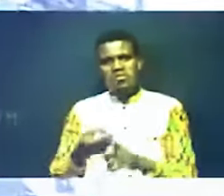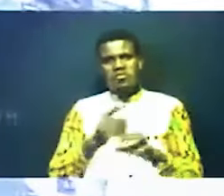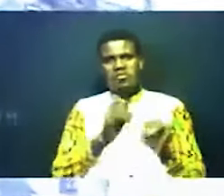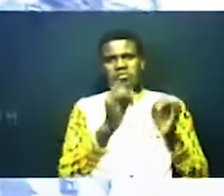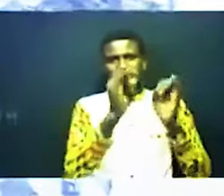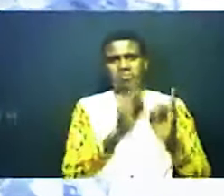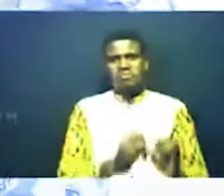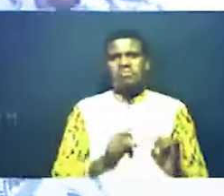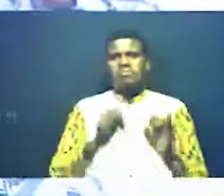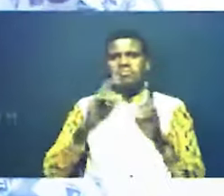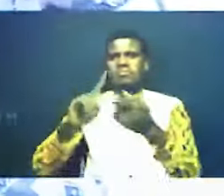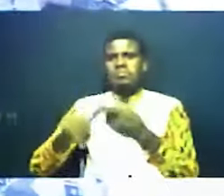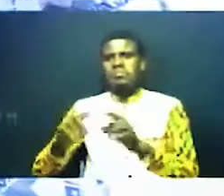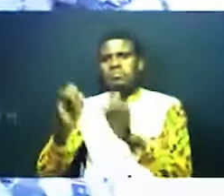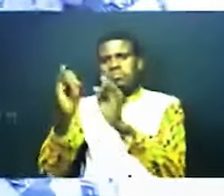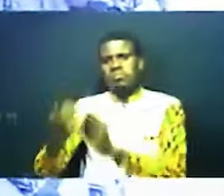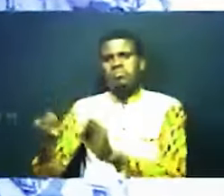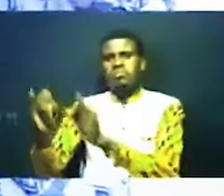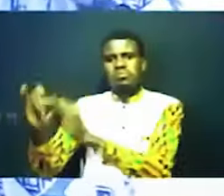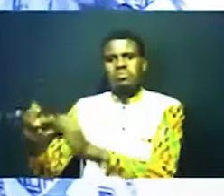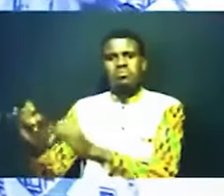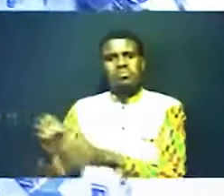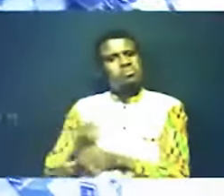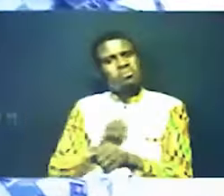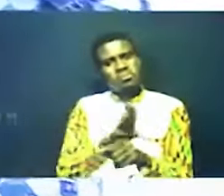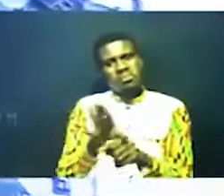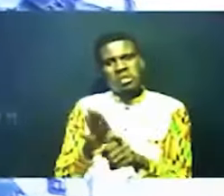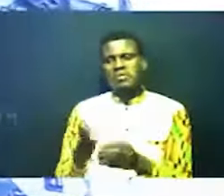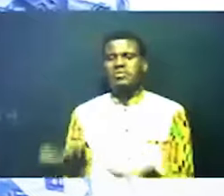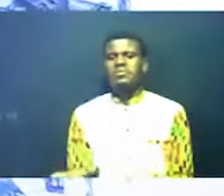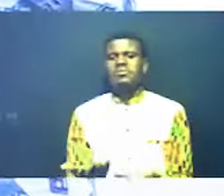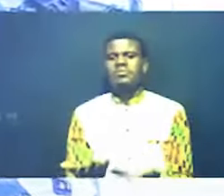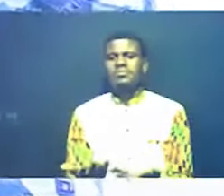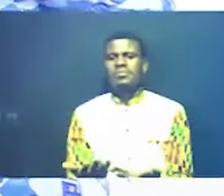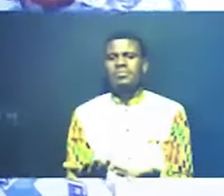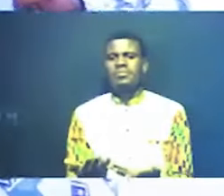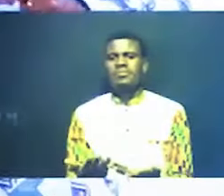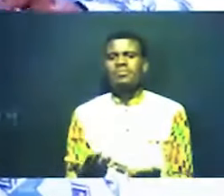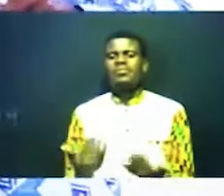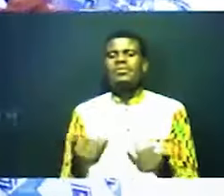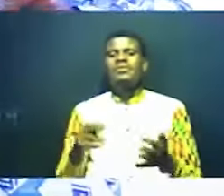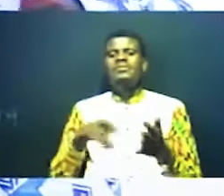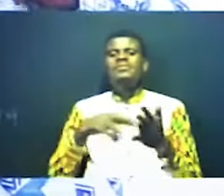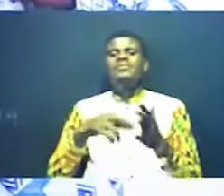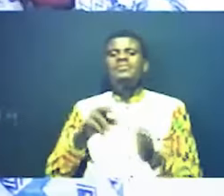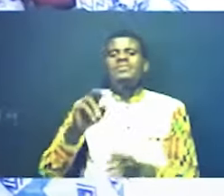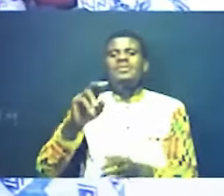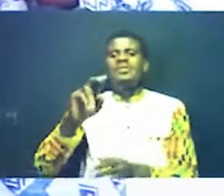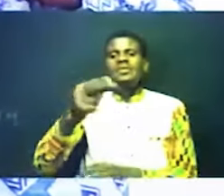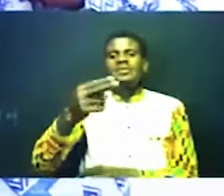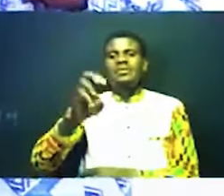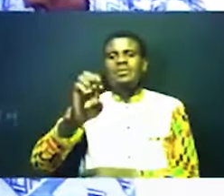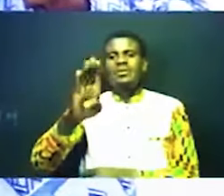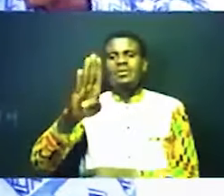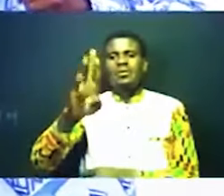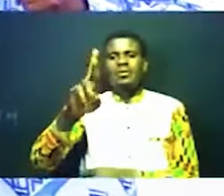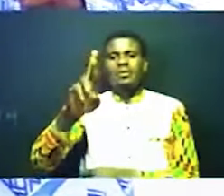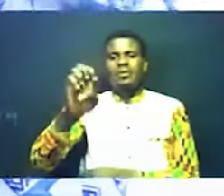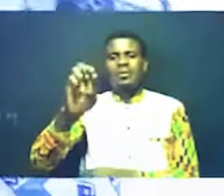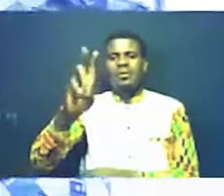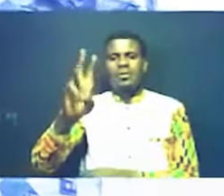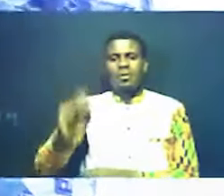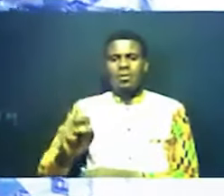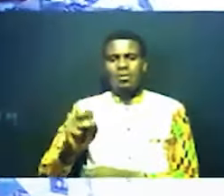to another. It miss free oba akoho ekwa afofron chain. Hebrews 12:15 again.